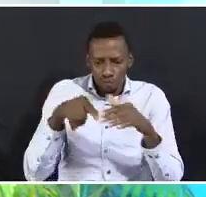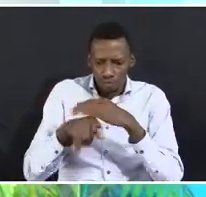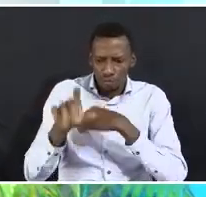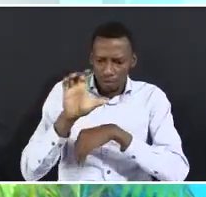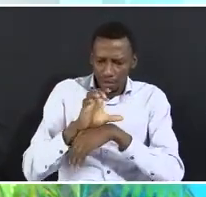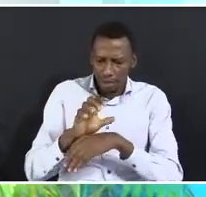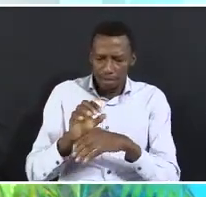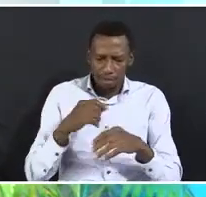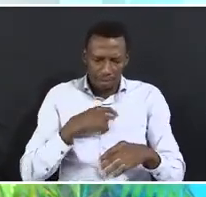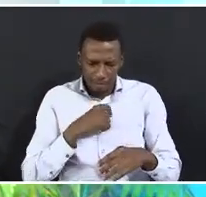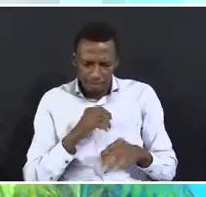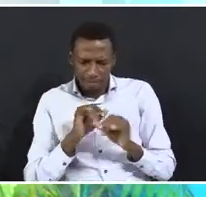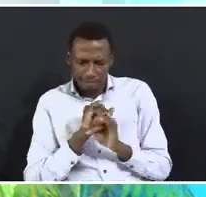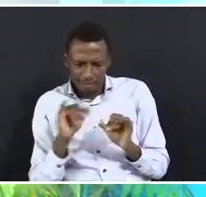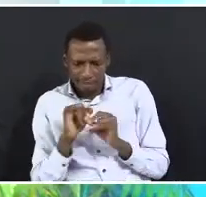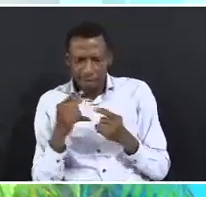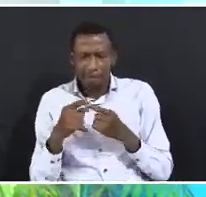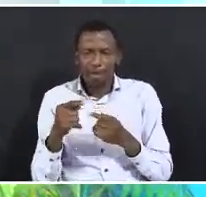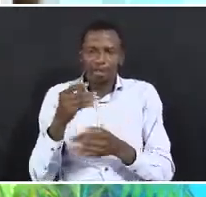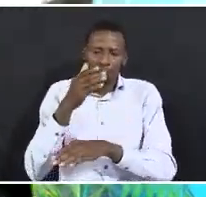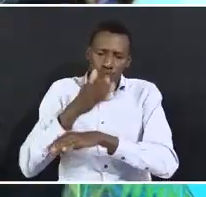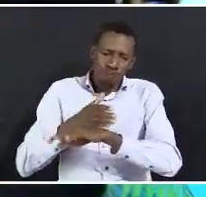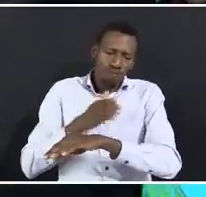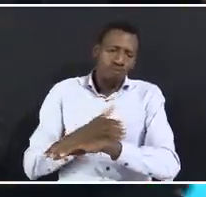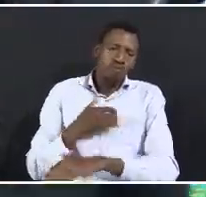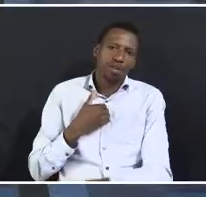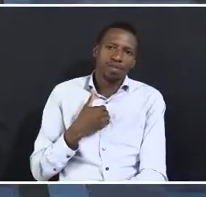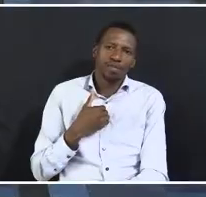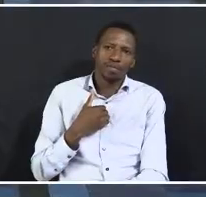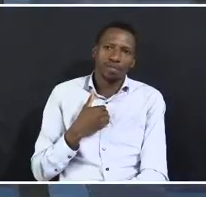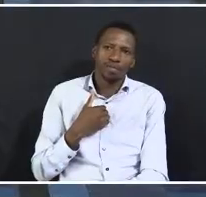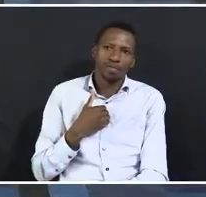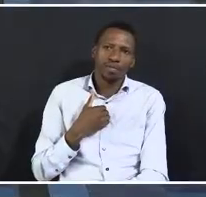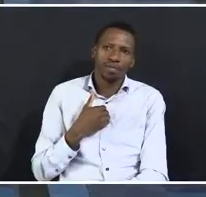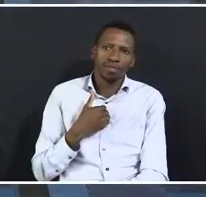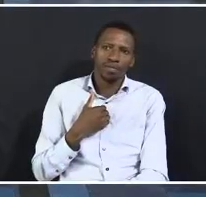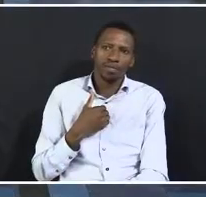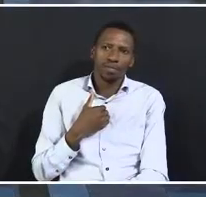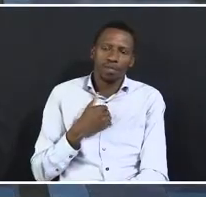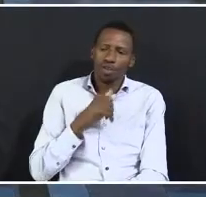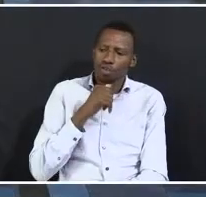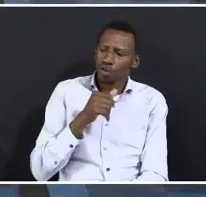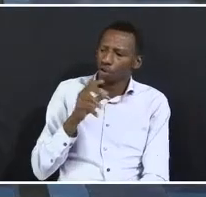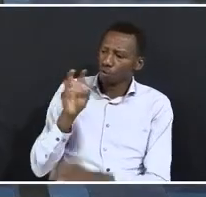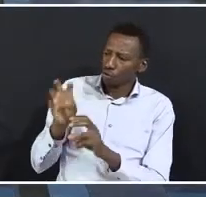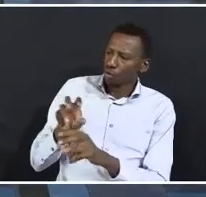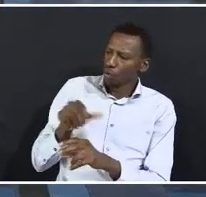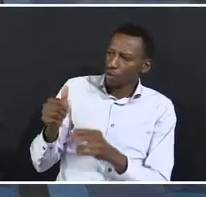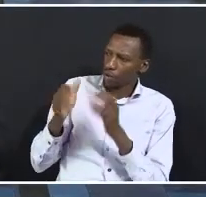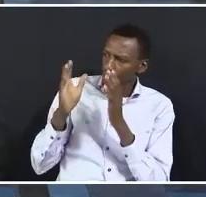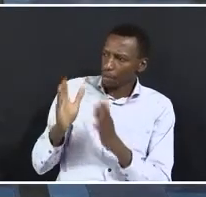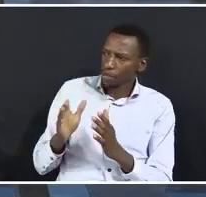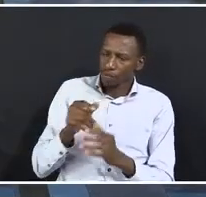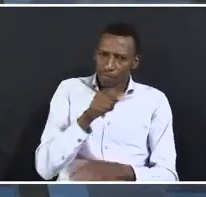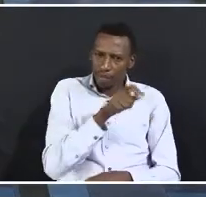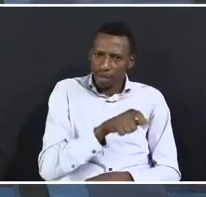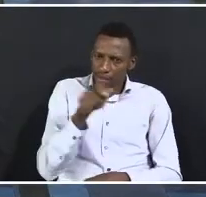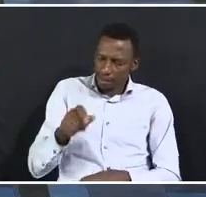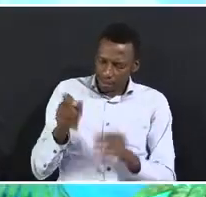looking clean, but you are wounded. Don't look at the other person and call them wounded. Everyone here is